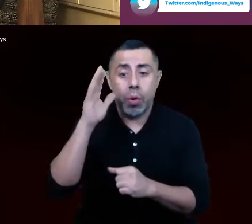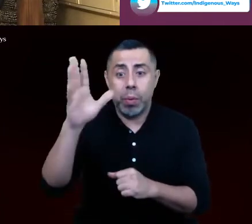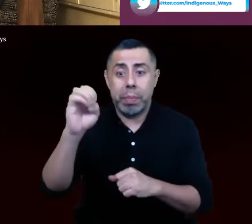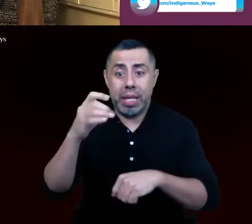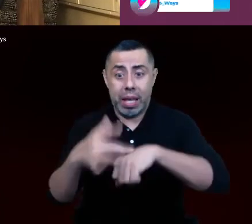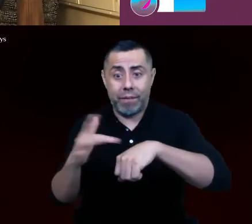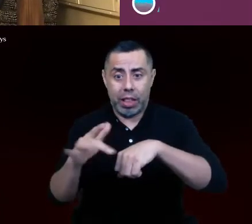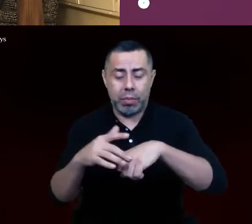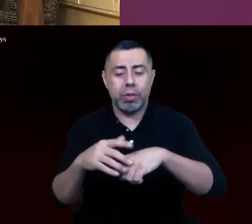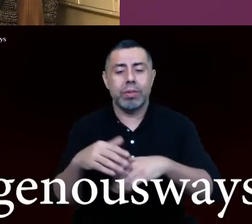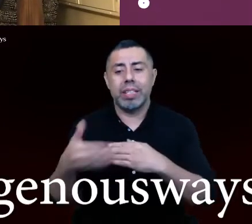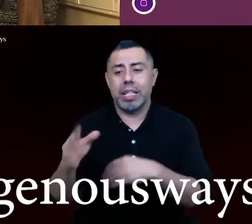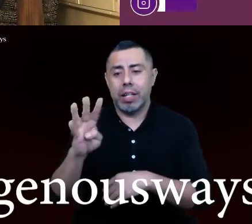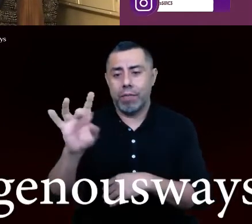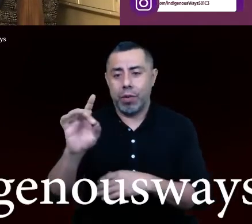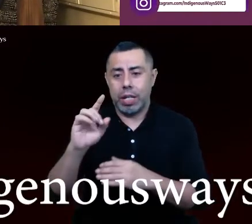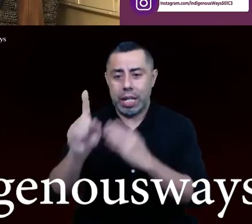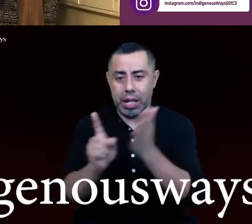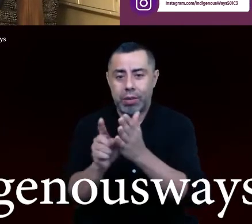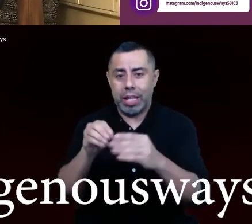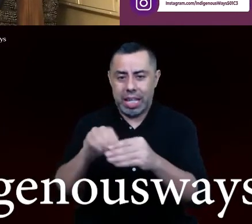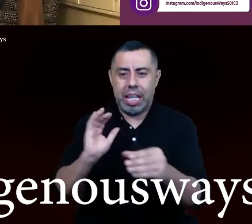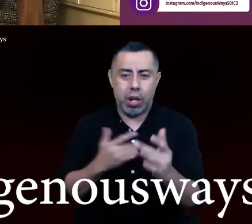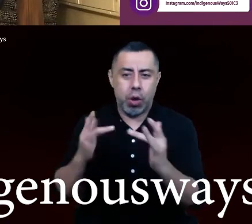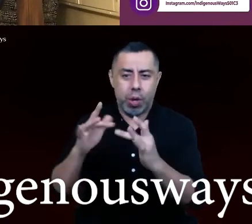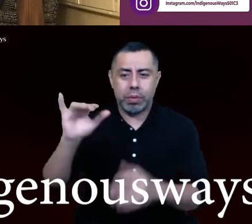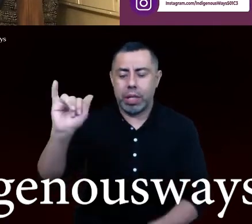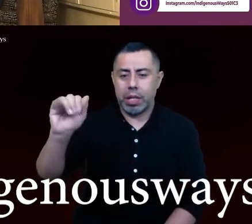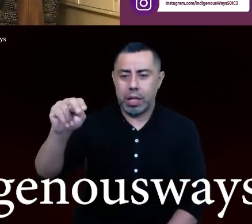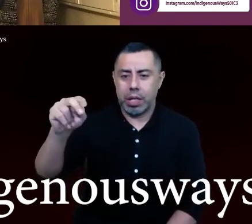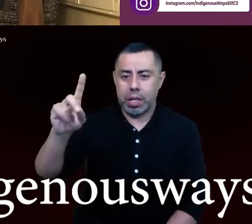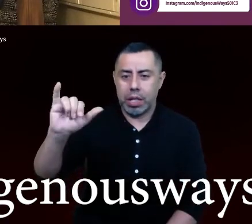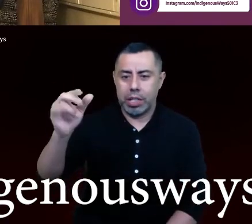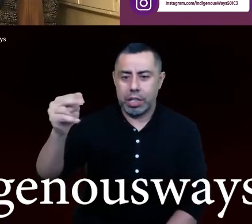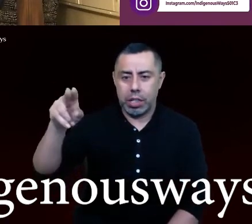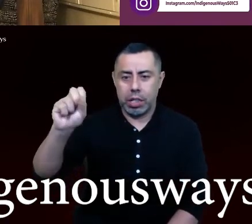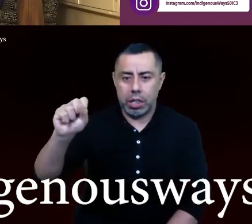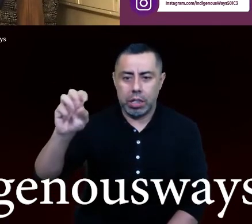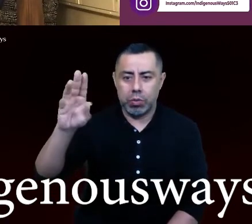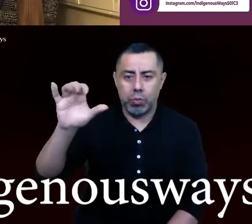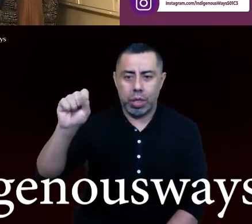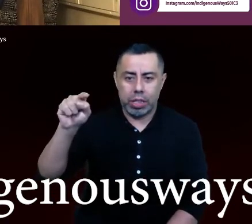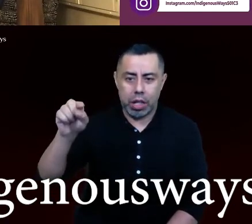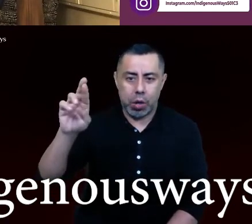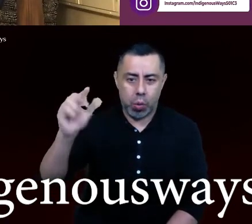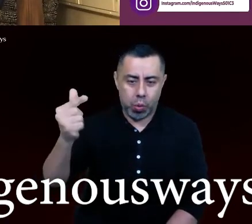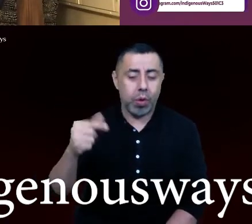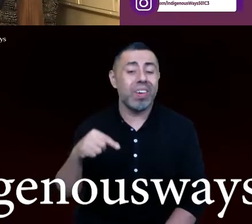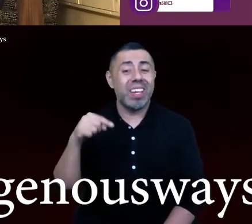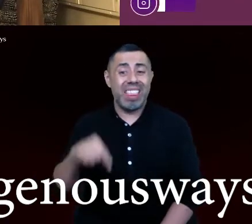on our website. And this virtual event series started, kicked off last April. And since